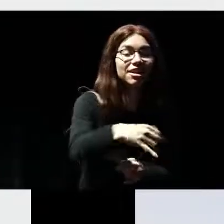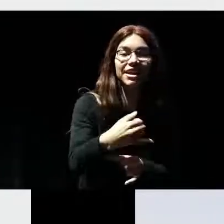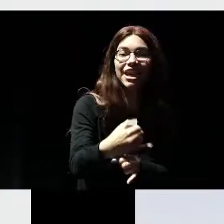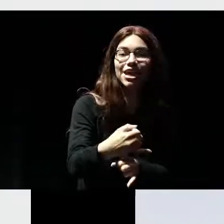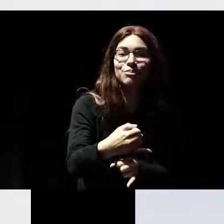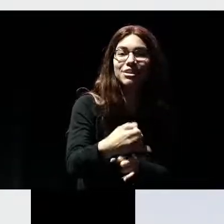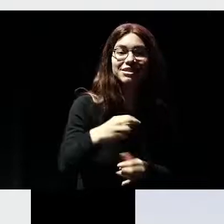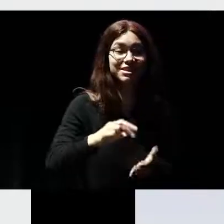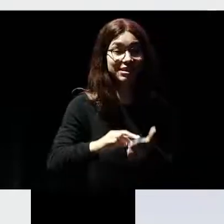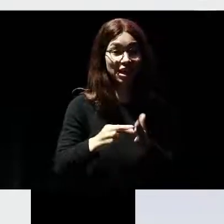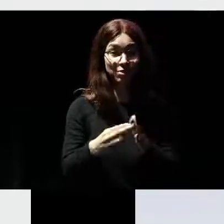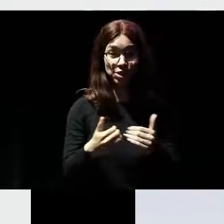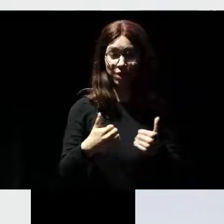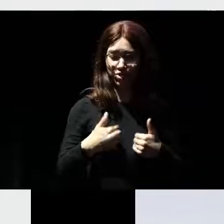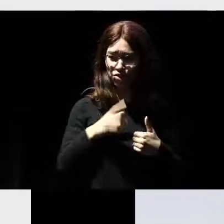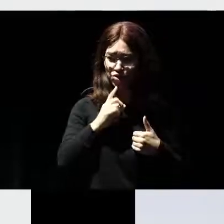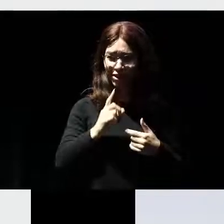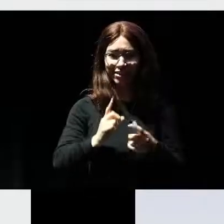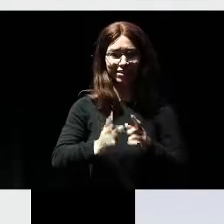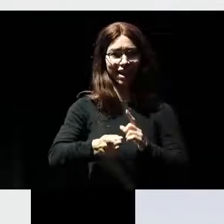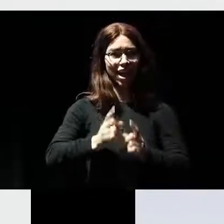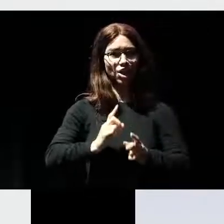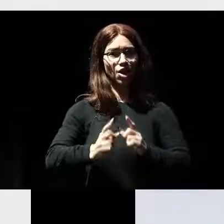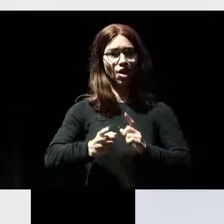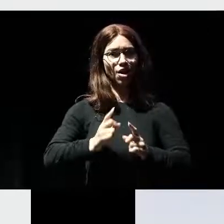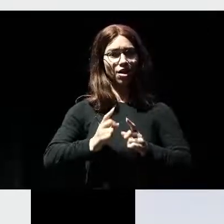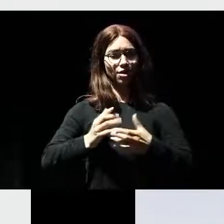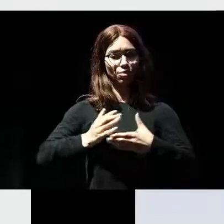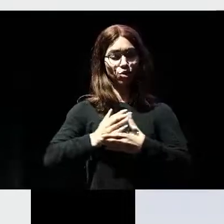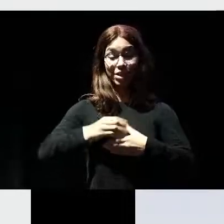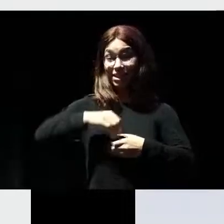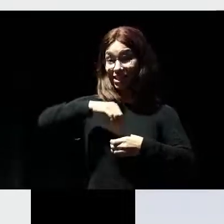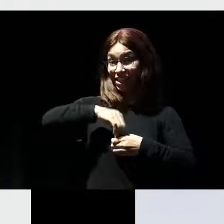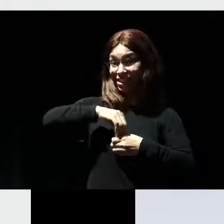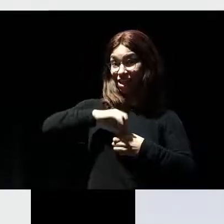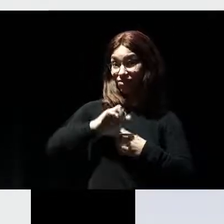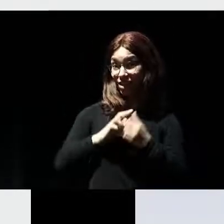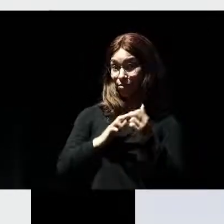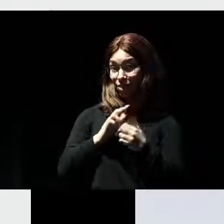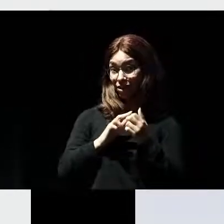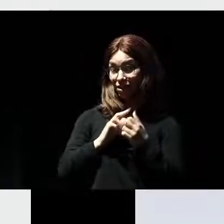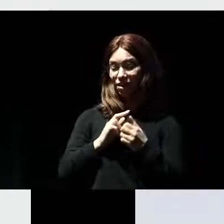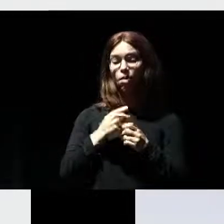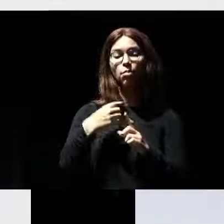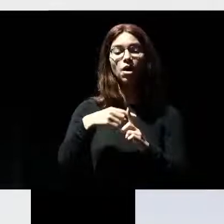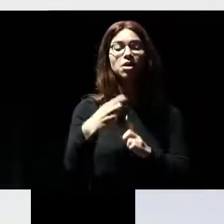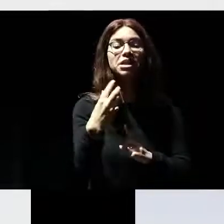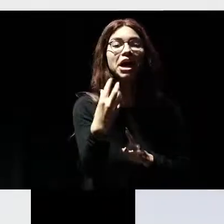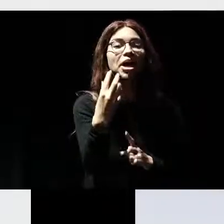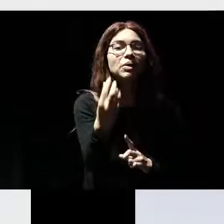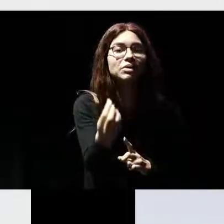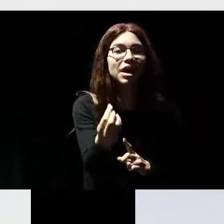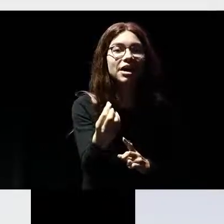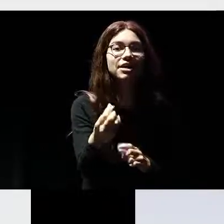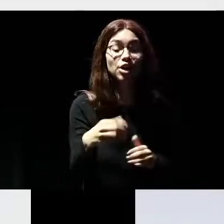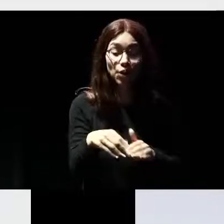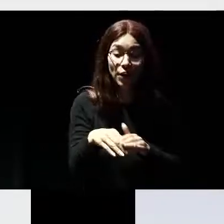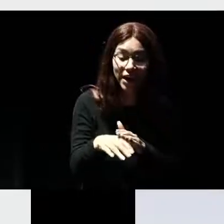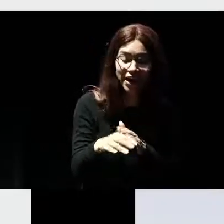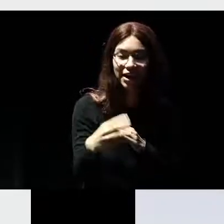there's this real dialogue between the inside and the outside of the building, between arriving and